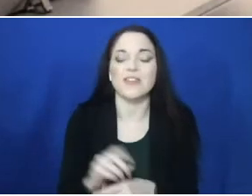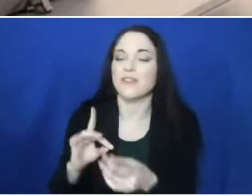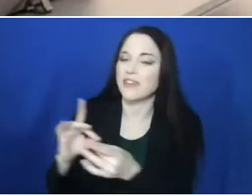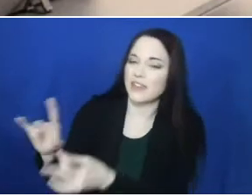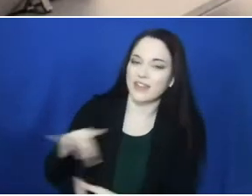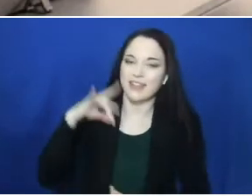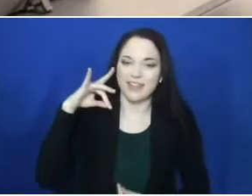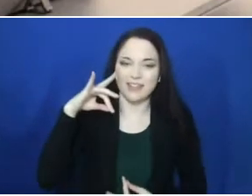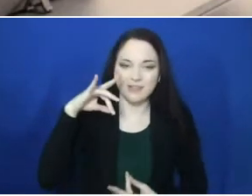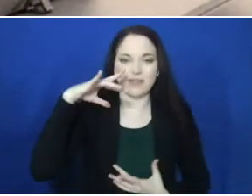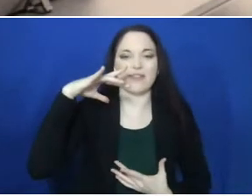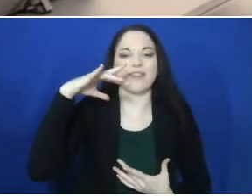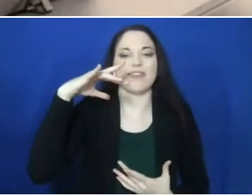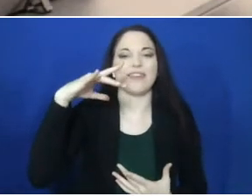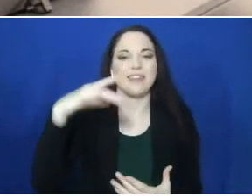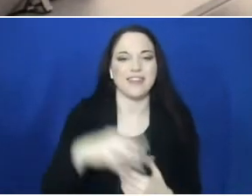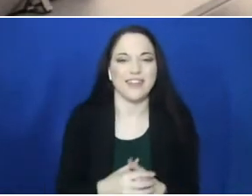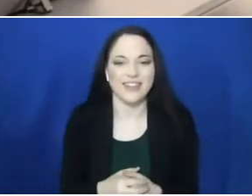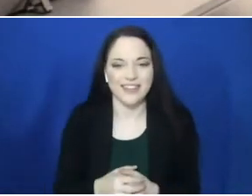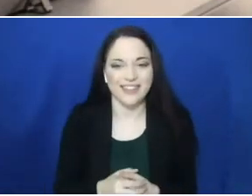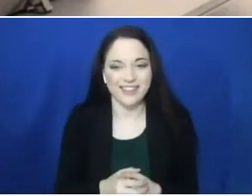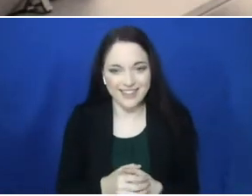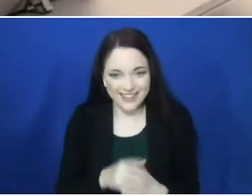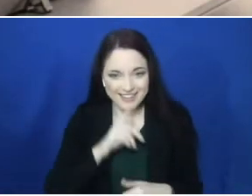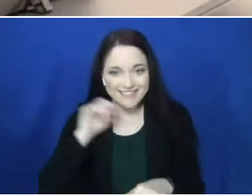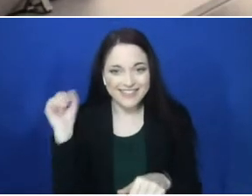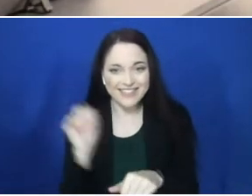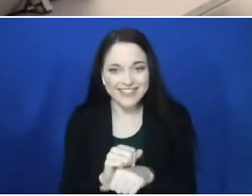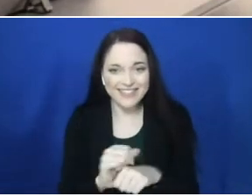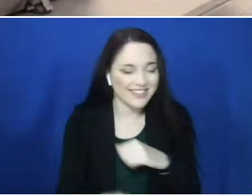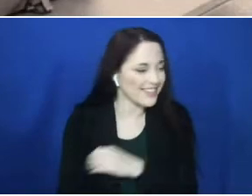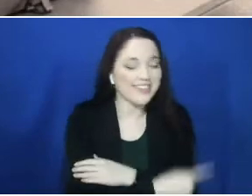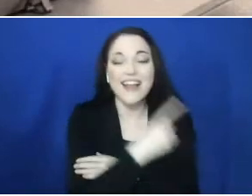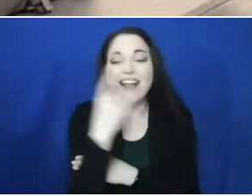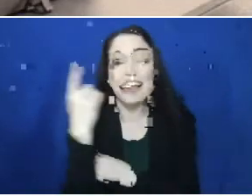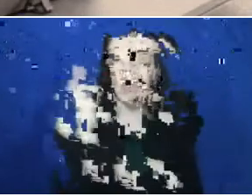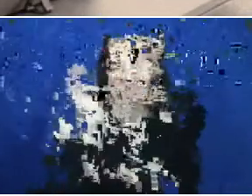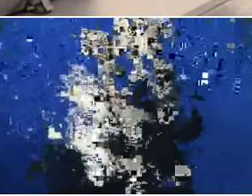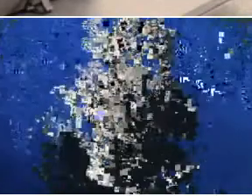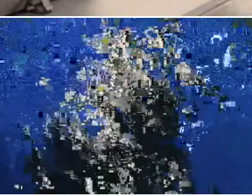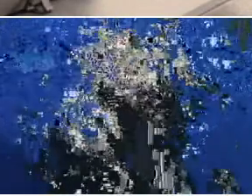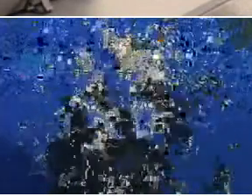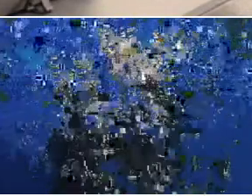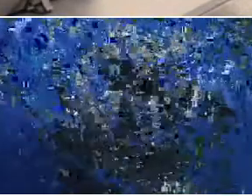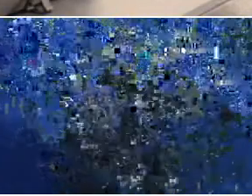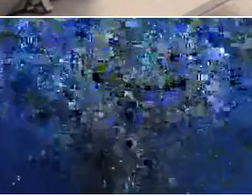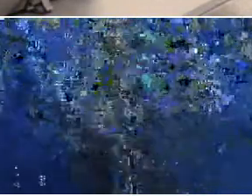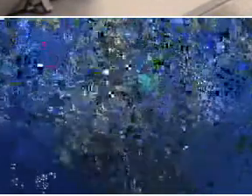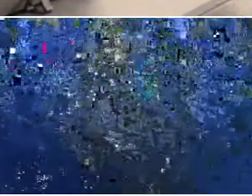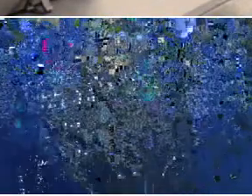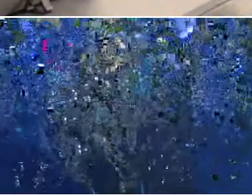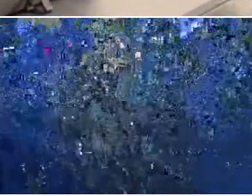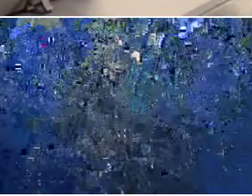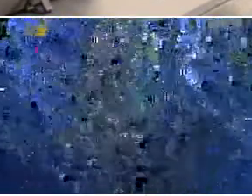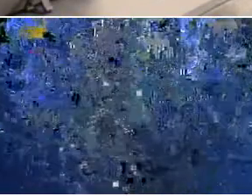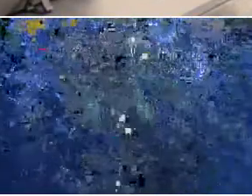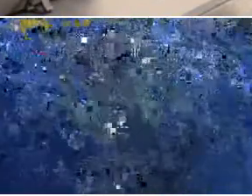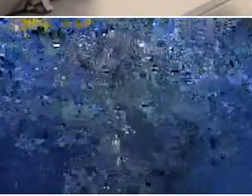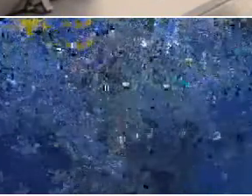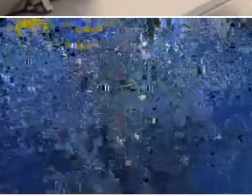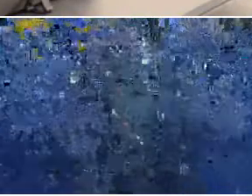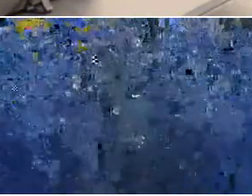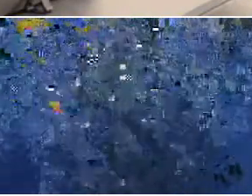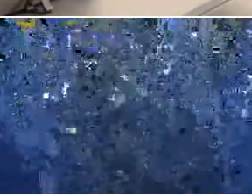Spirit came. This is the day, this is the day. This is the day that our God has